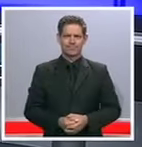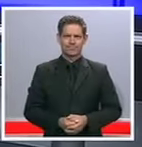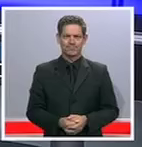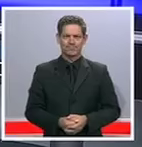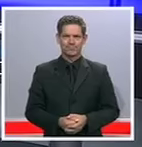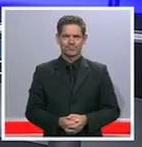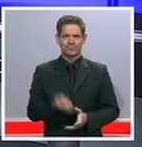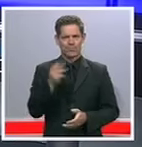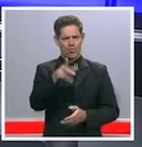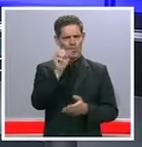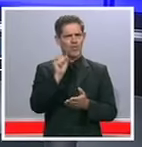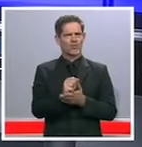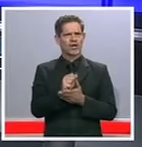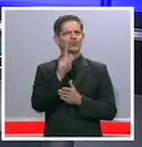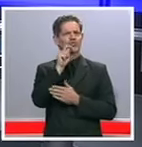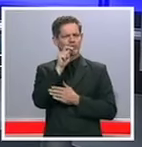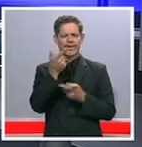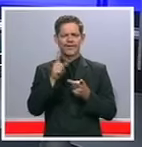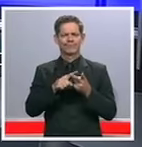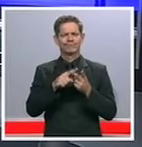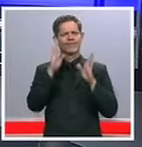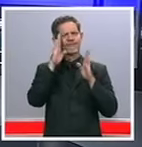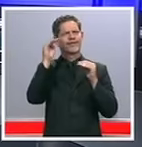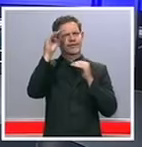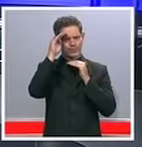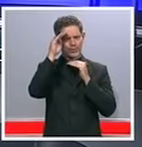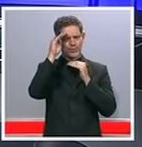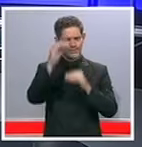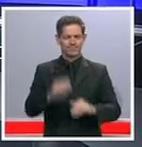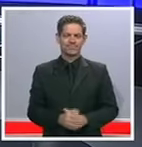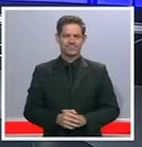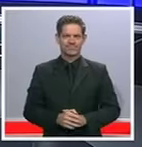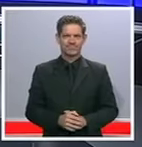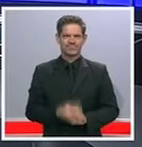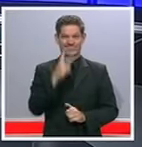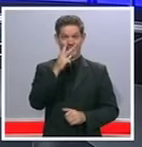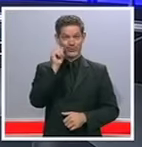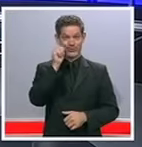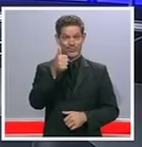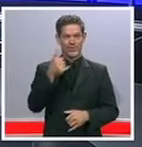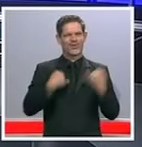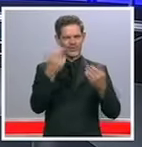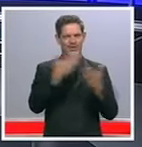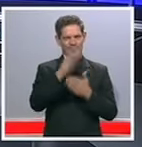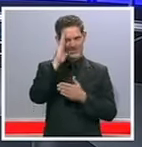enewsdirect@etv.co.za. Or you can just chat to us on Twitter and Facebook, and our handle is @eNewsDirect. Until next time, have a fantastic evening. Bye-bye.